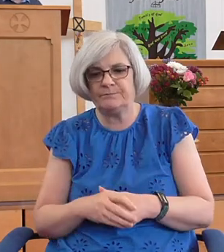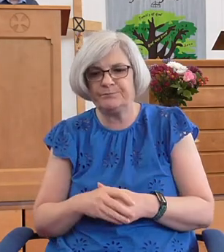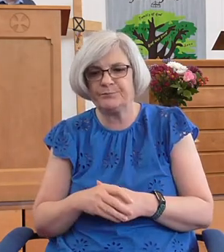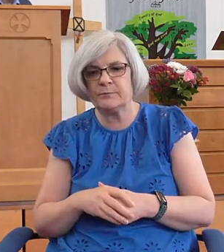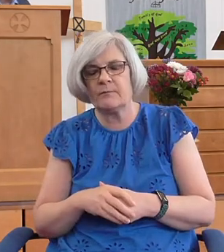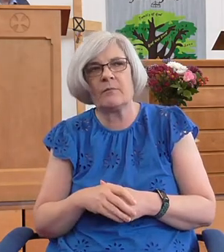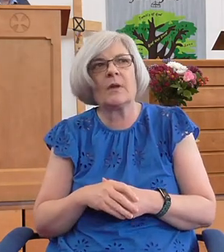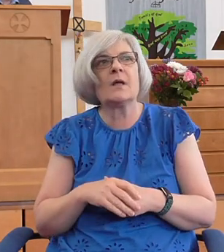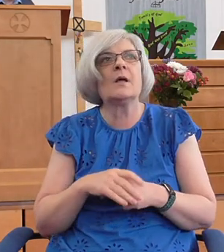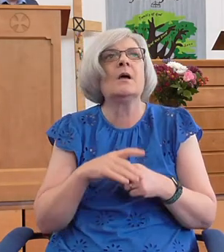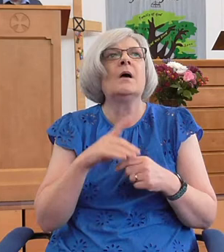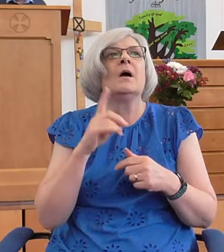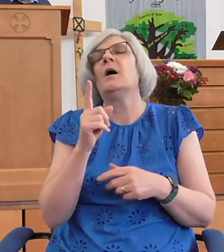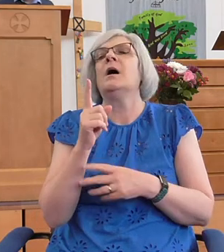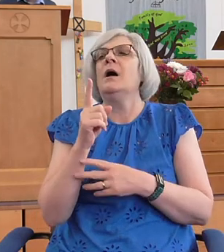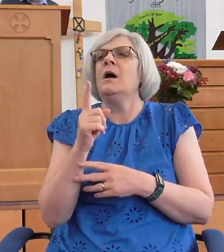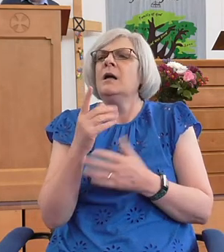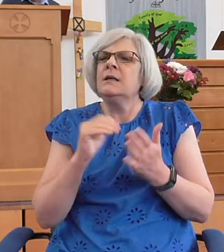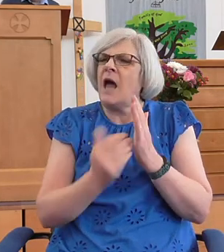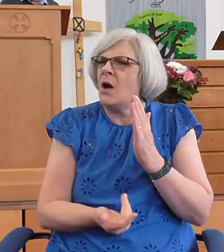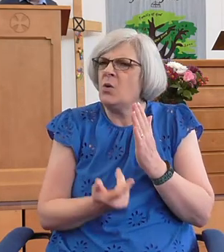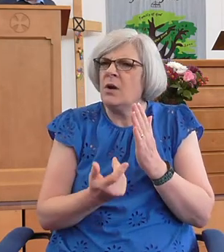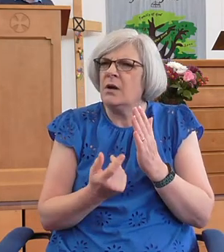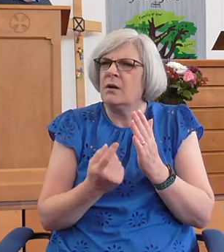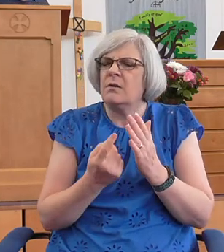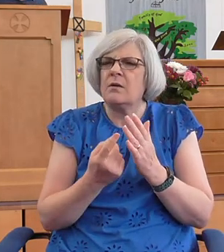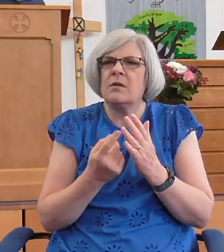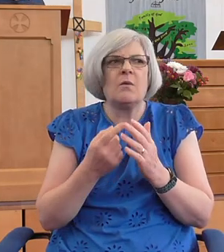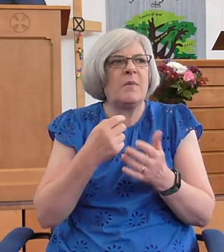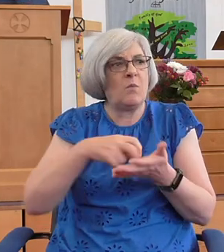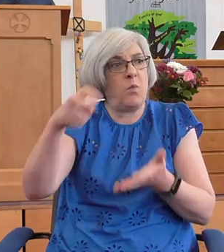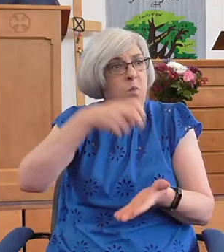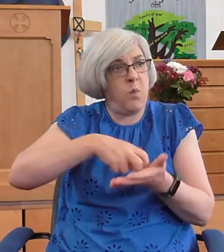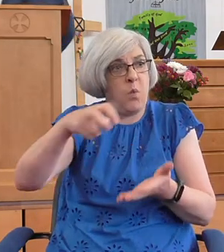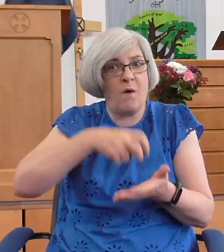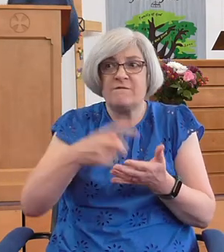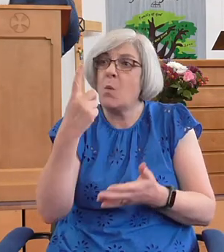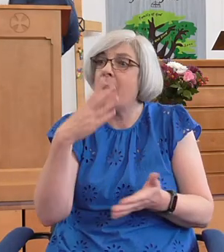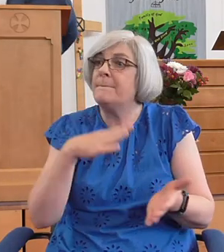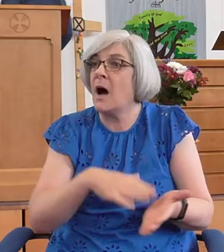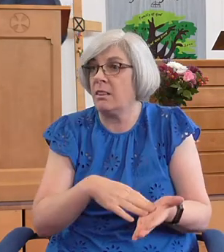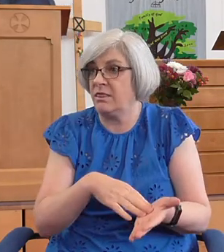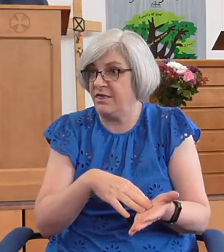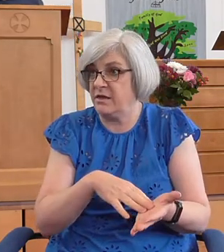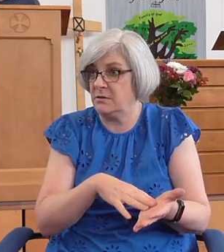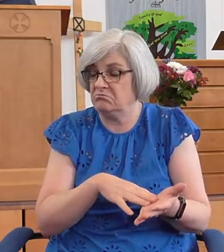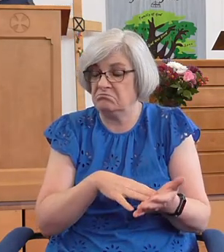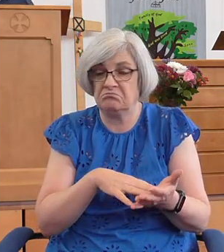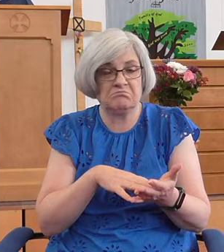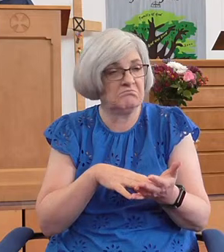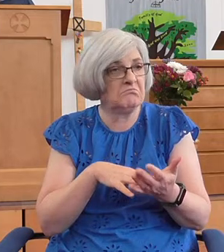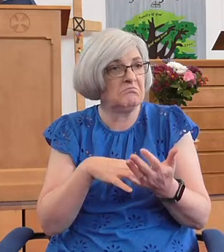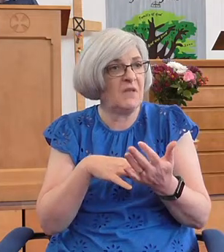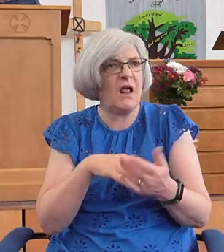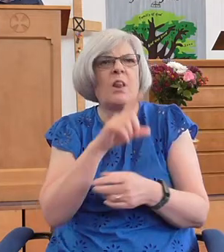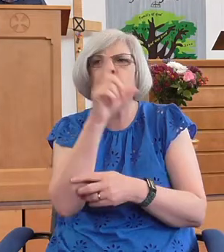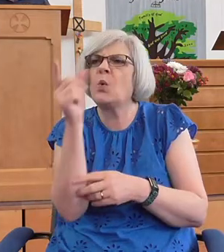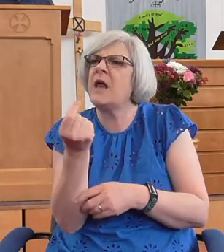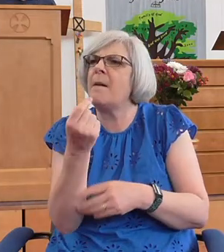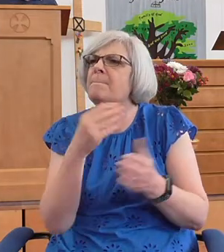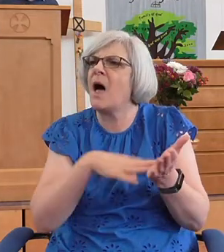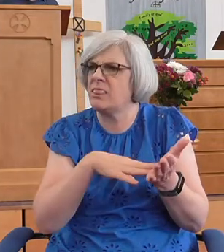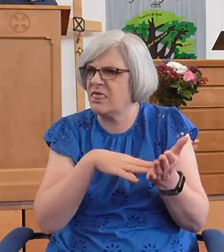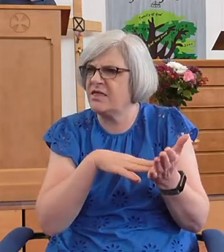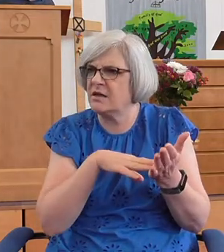They were now 1 lunar month into their journey, and little could they have known that a further